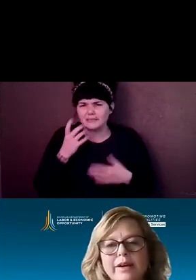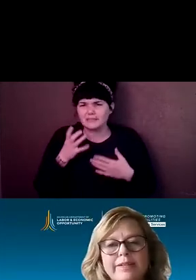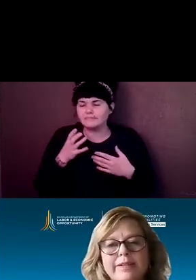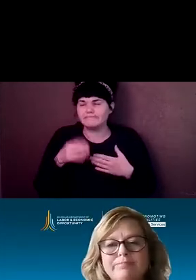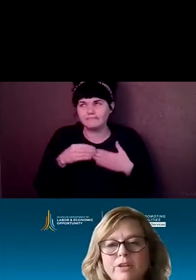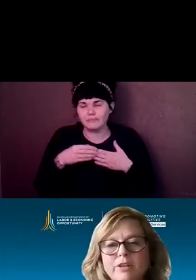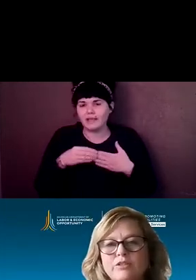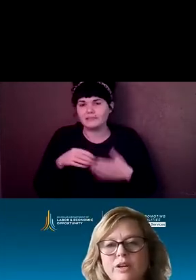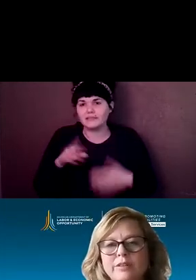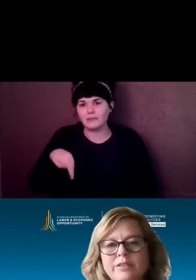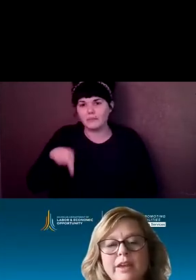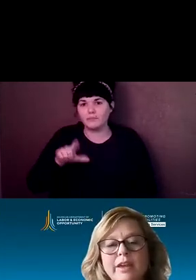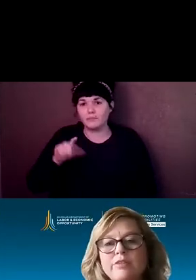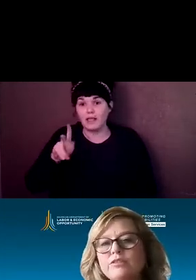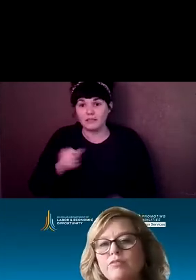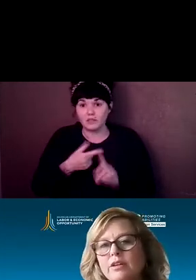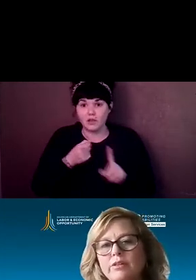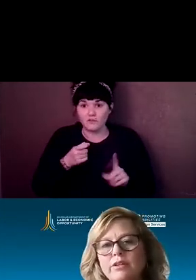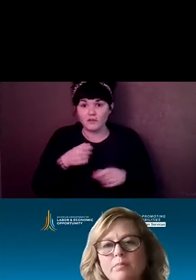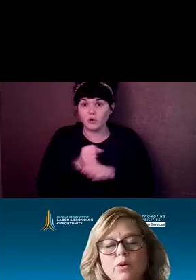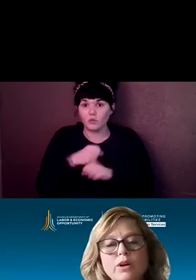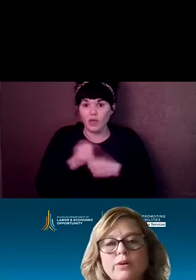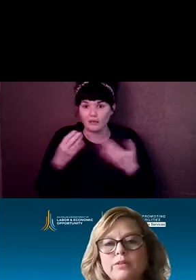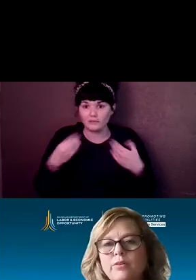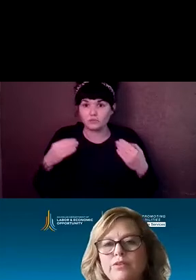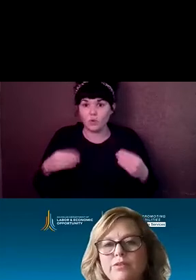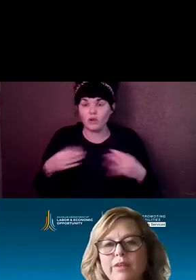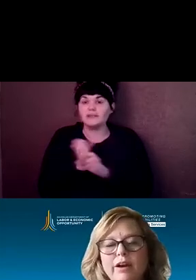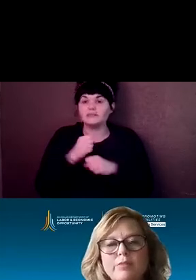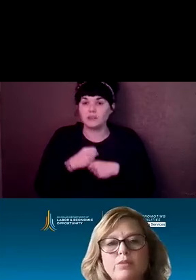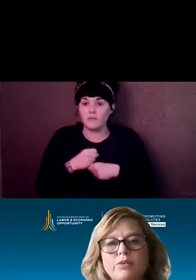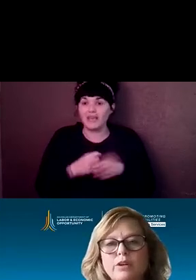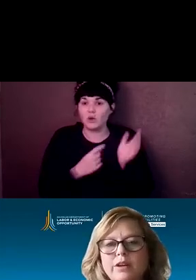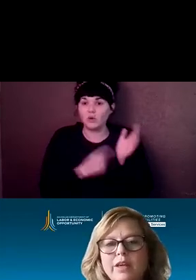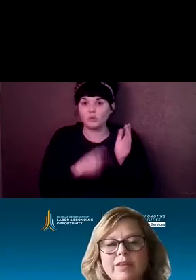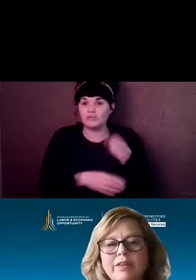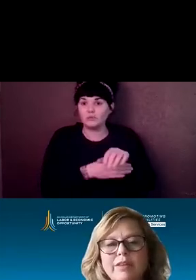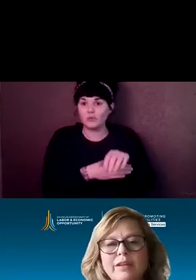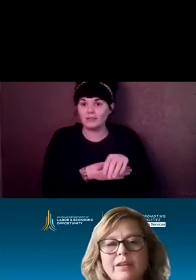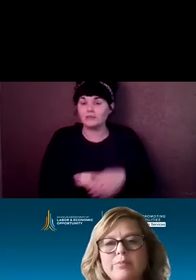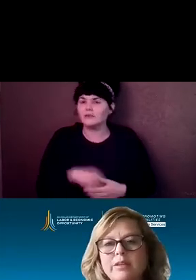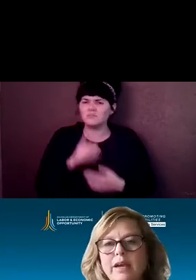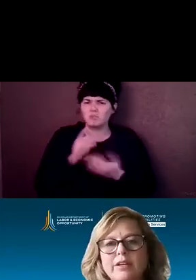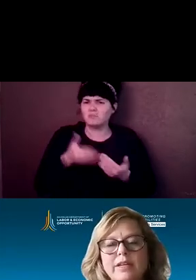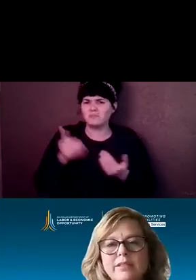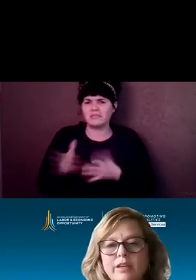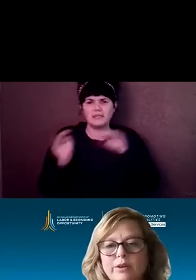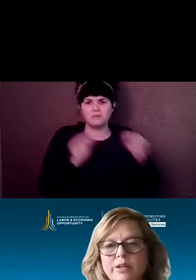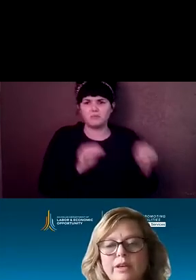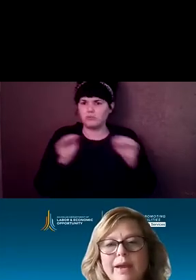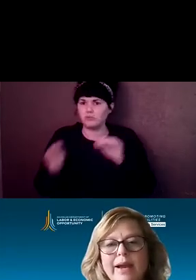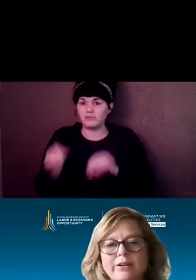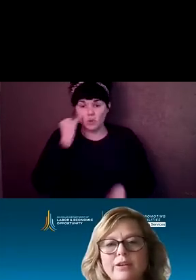make a wrist rest. And wrist rests are really portable. So if you're that hybrid worker, that's something that you could easily put